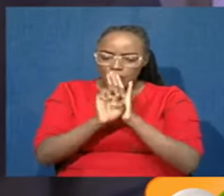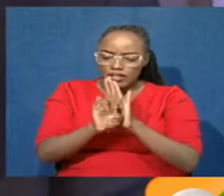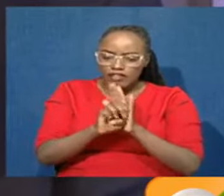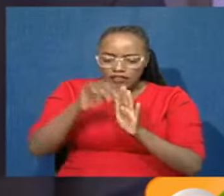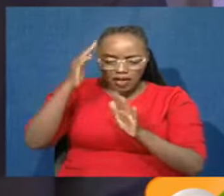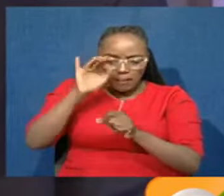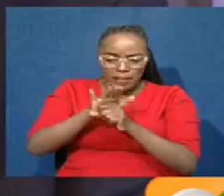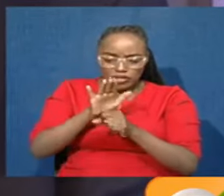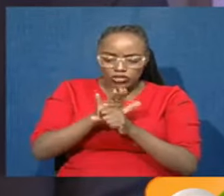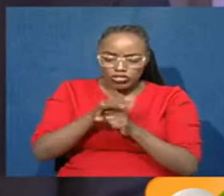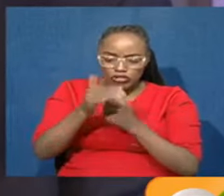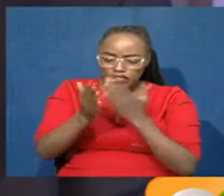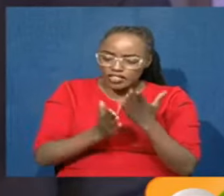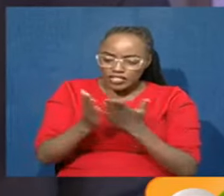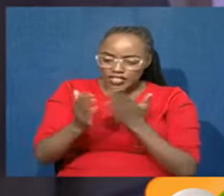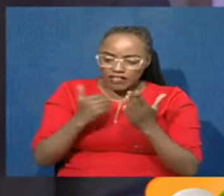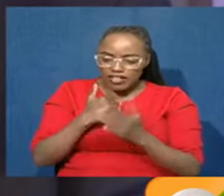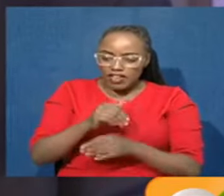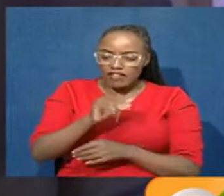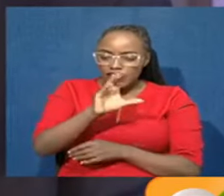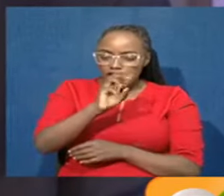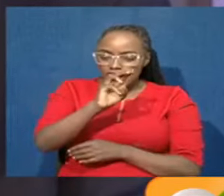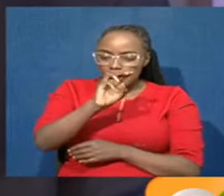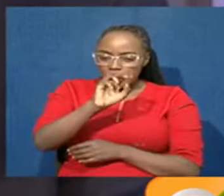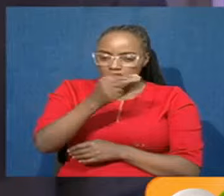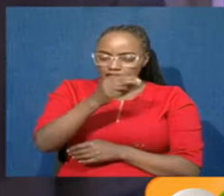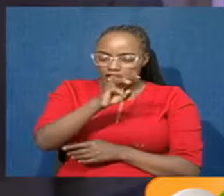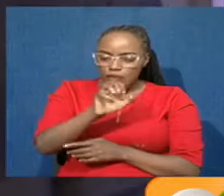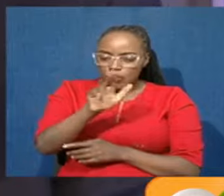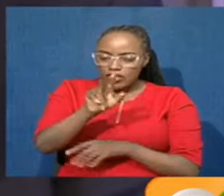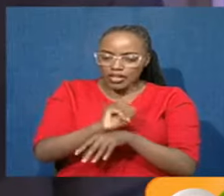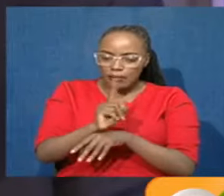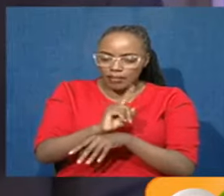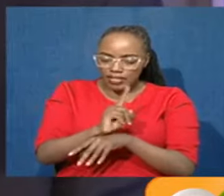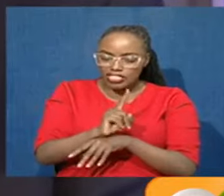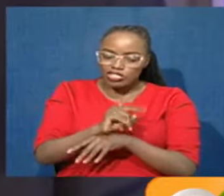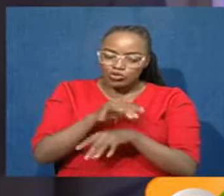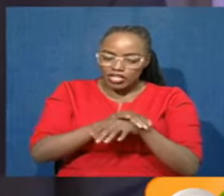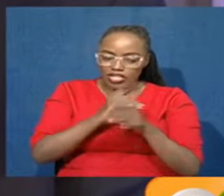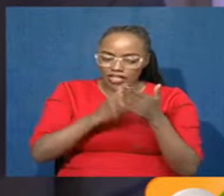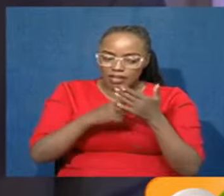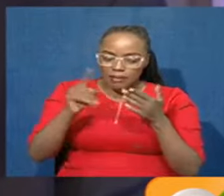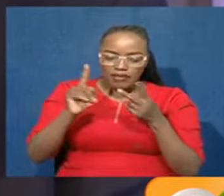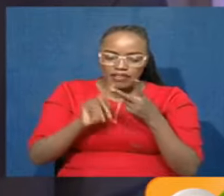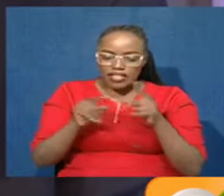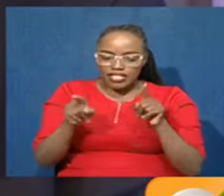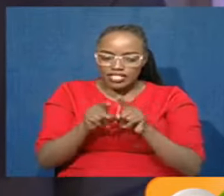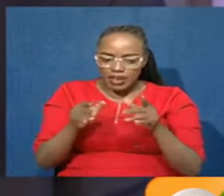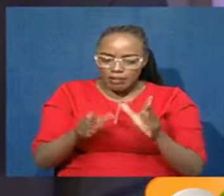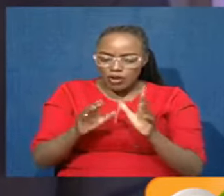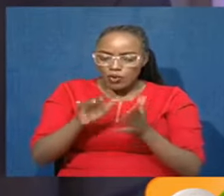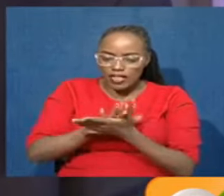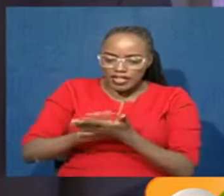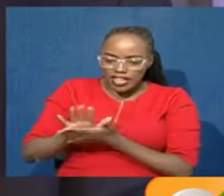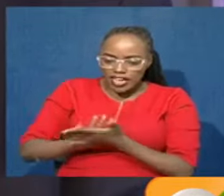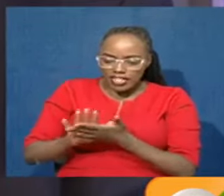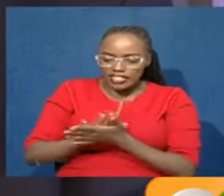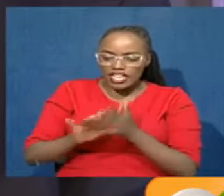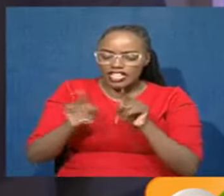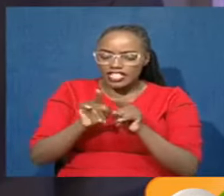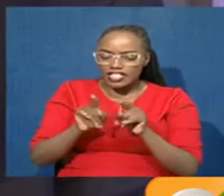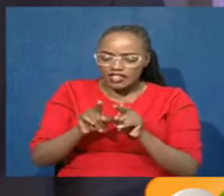majority of services. One, for chemo, it actually took 3 minutes to get pre-authorization. The same with dialysis. Similarly,